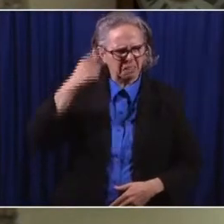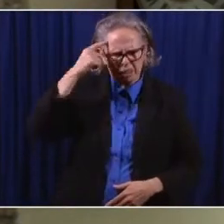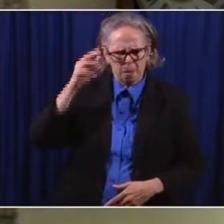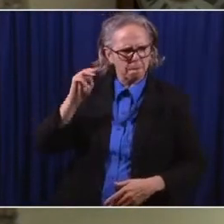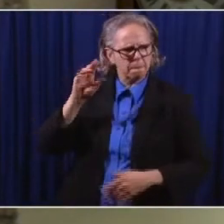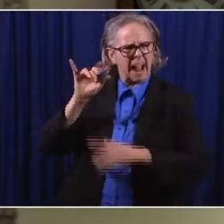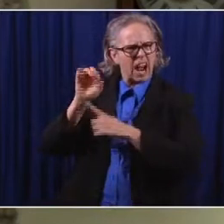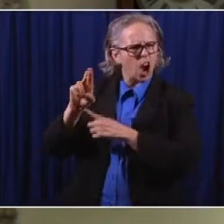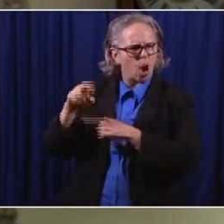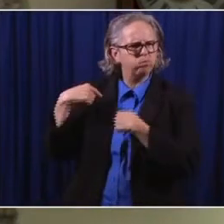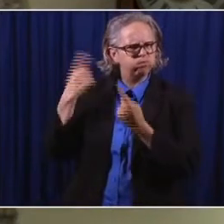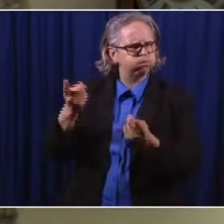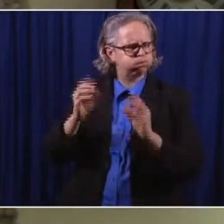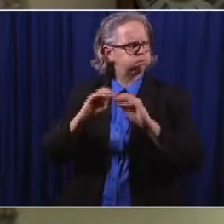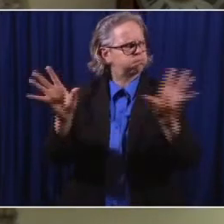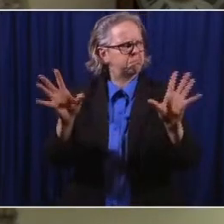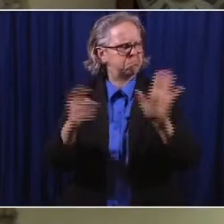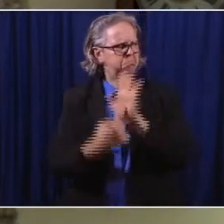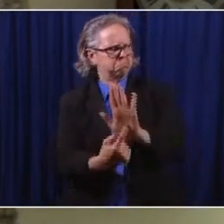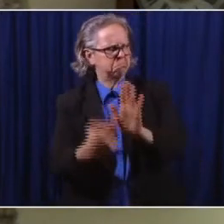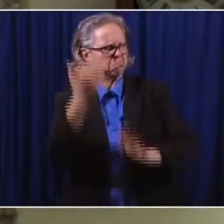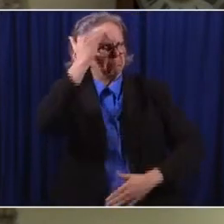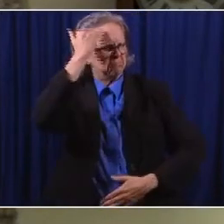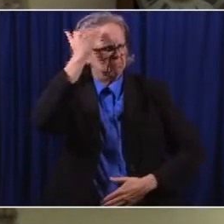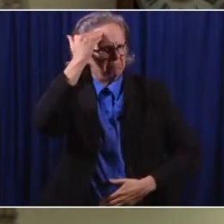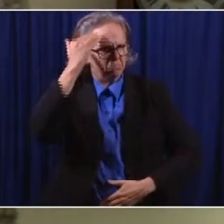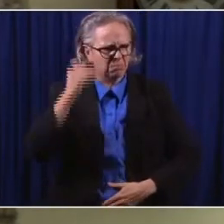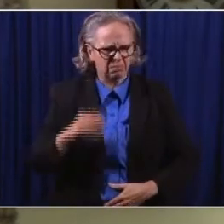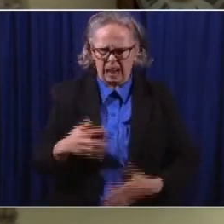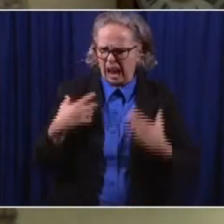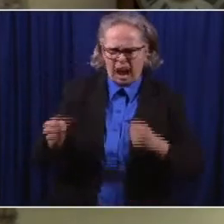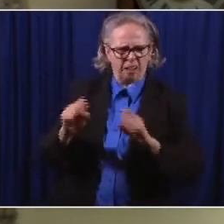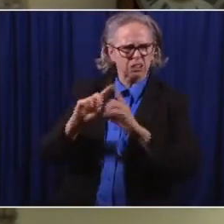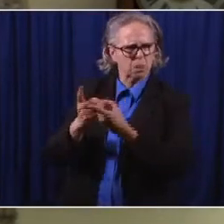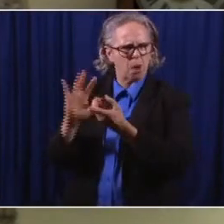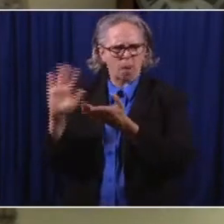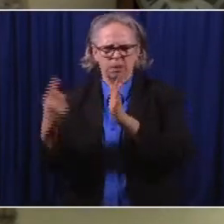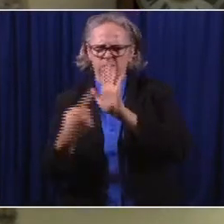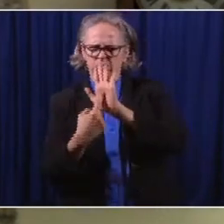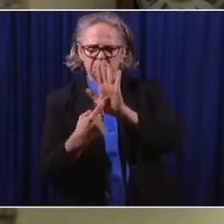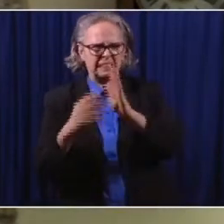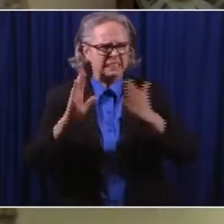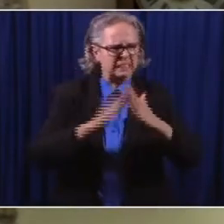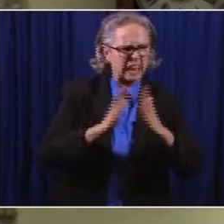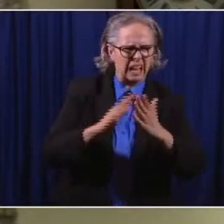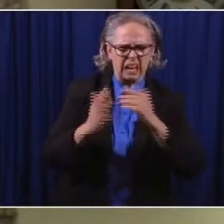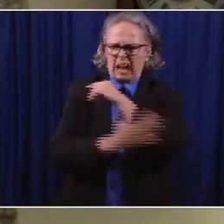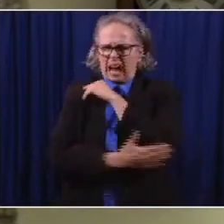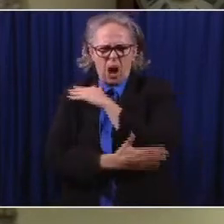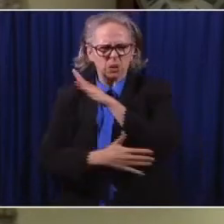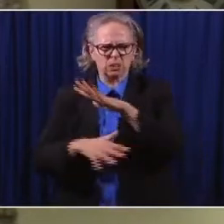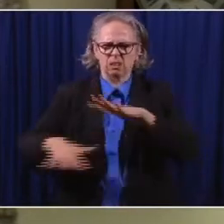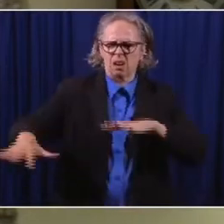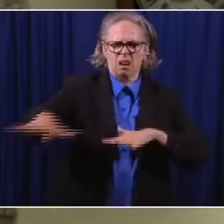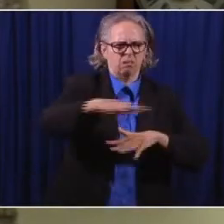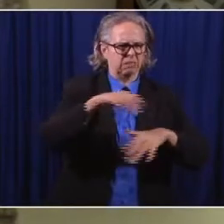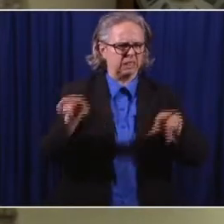yet. We've tried to be clear. The health director, both the city and the county, have made that very, very clear.